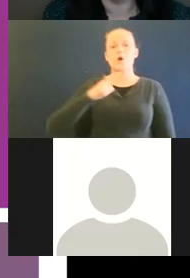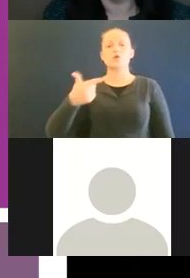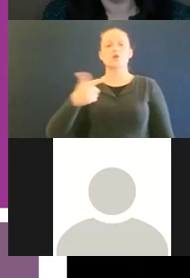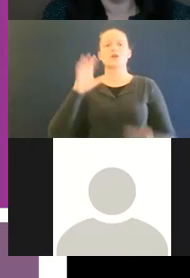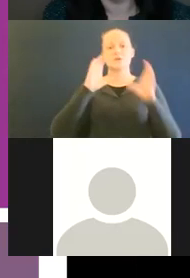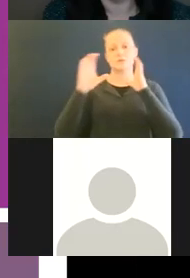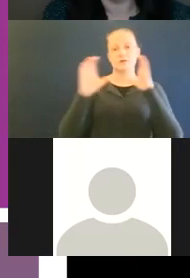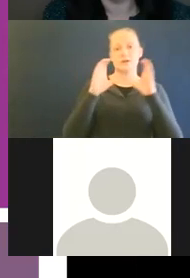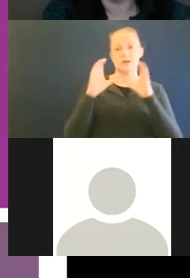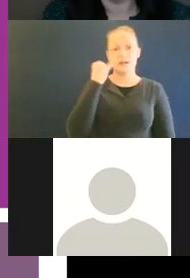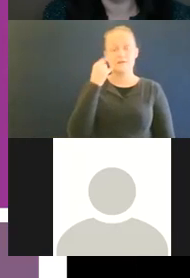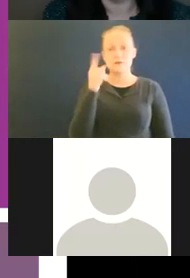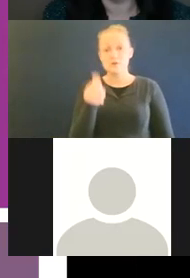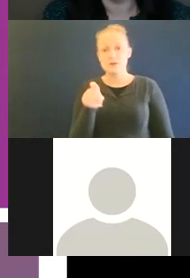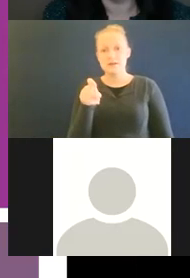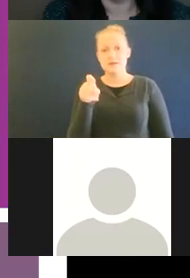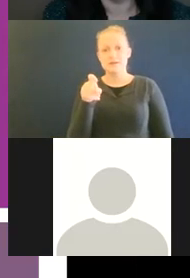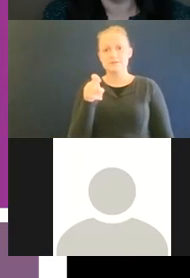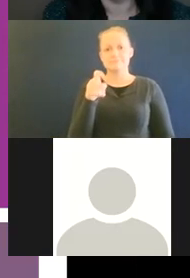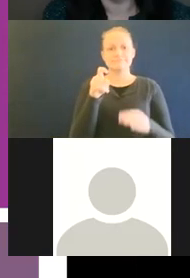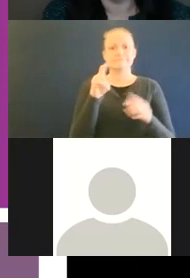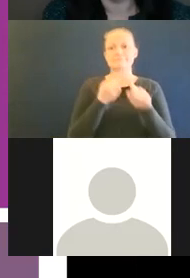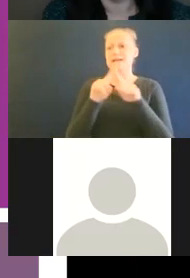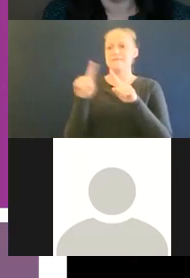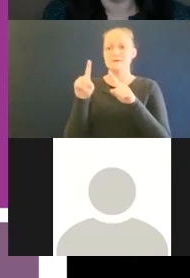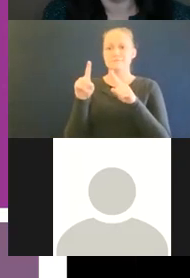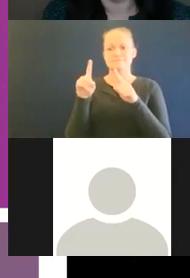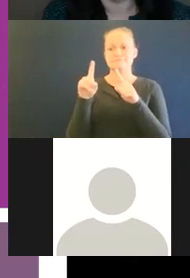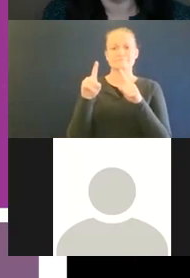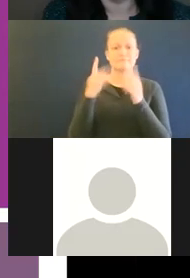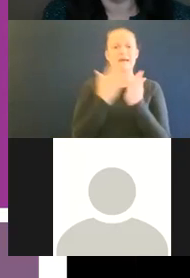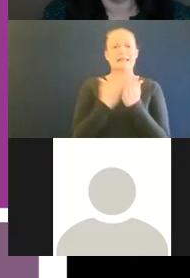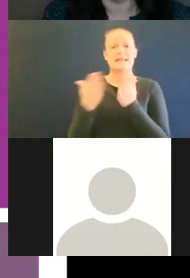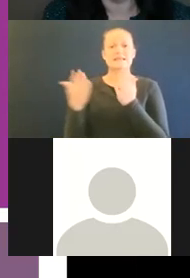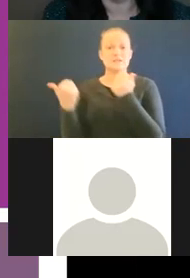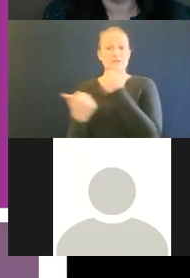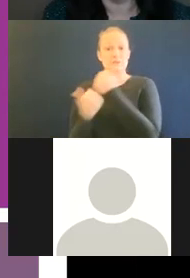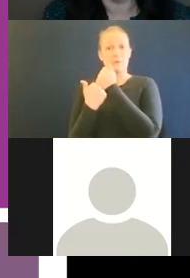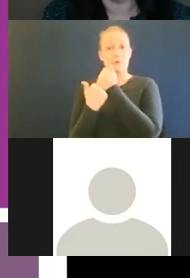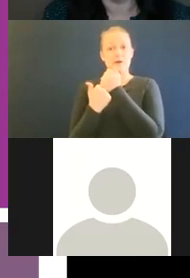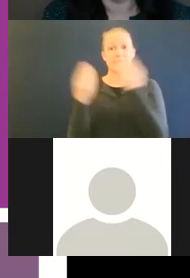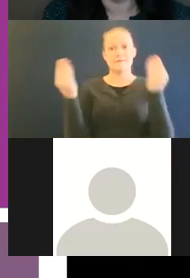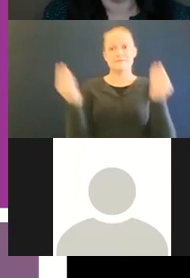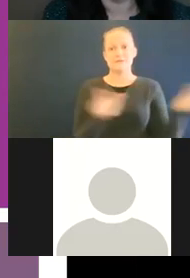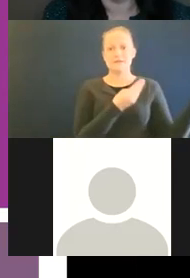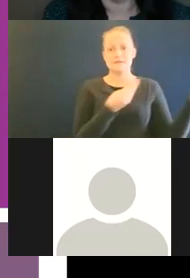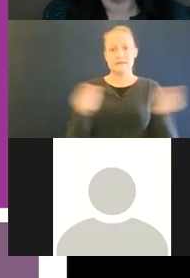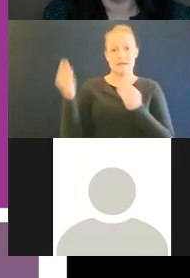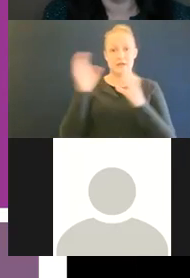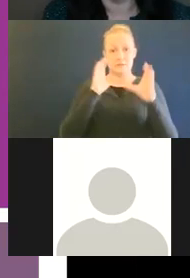either strategies or an additional support to facilitate